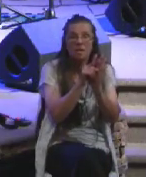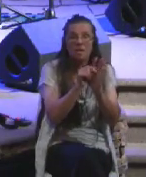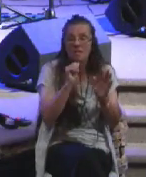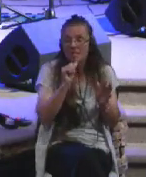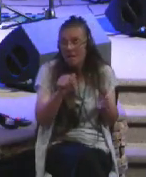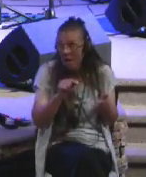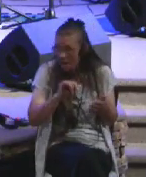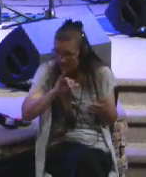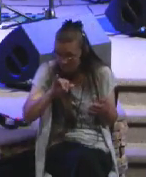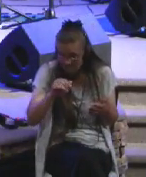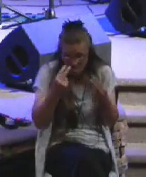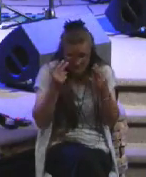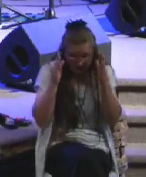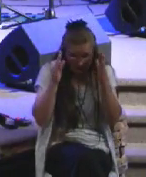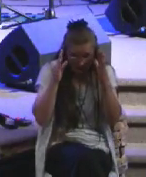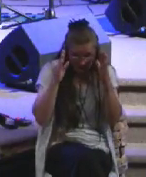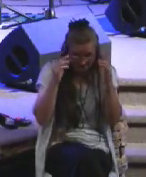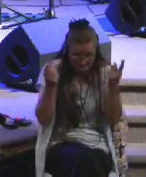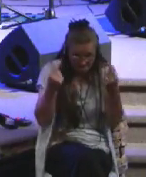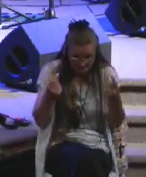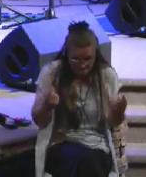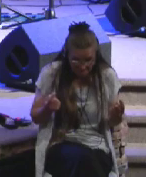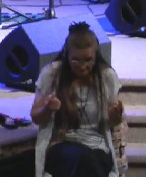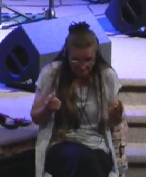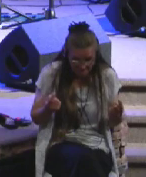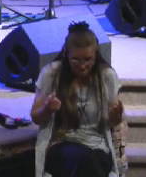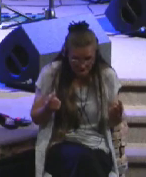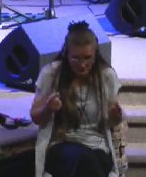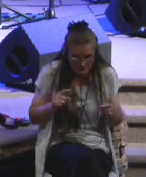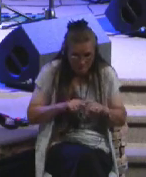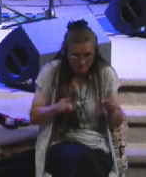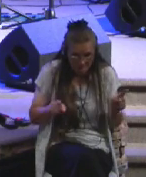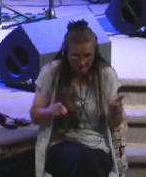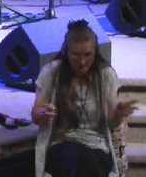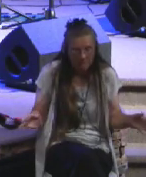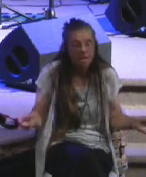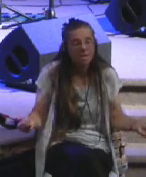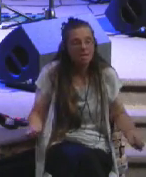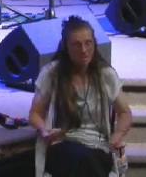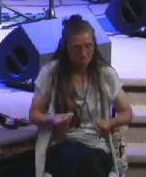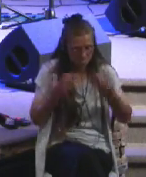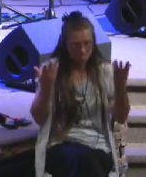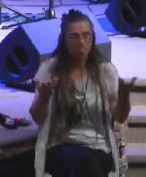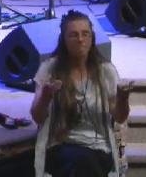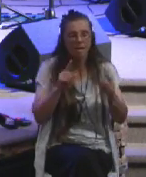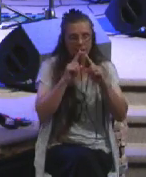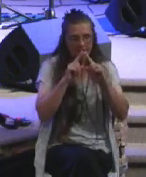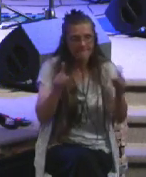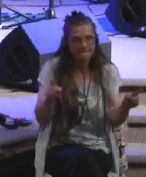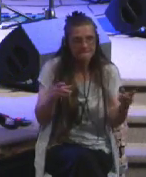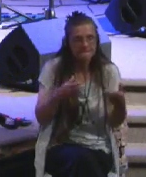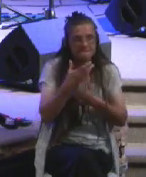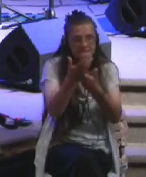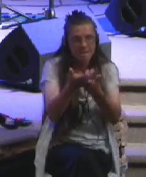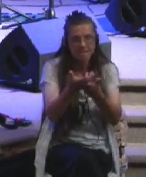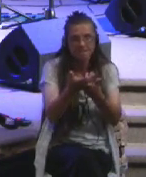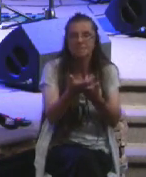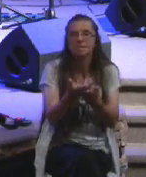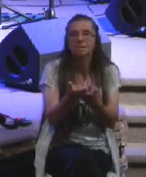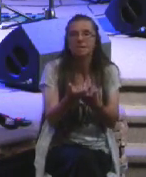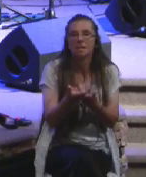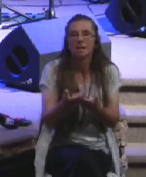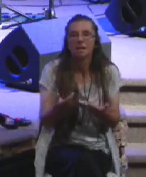does Judah realize his sin, but he owns up to it. And where there was supposed to be